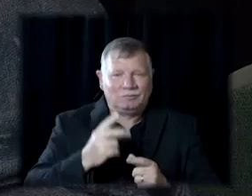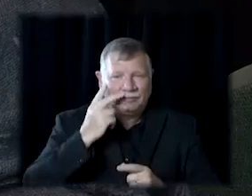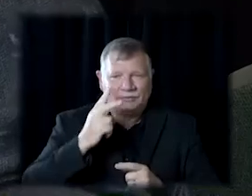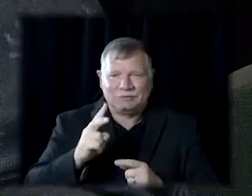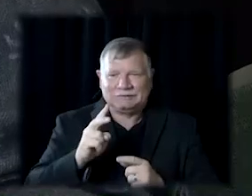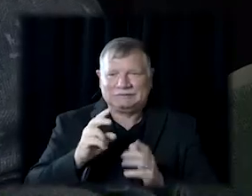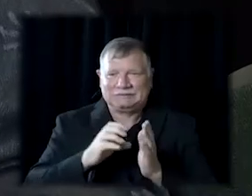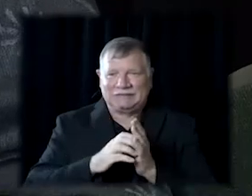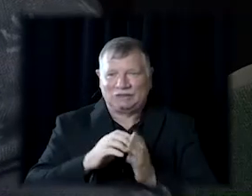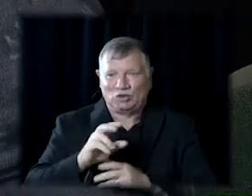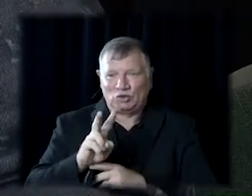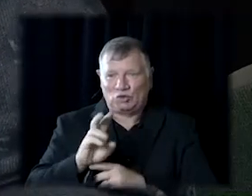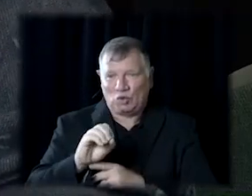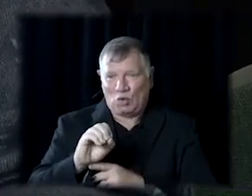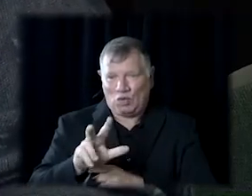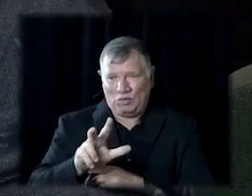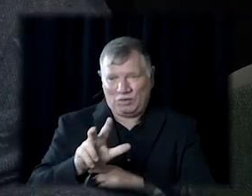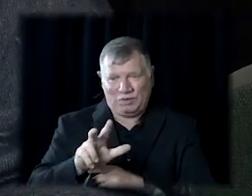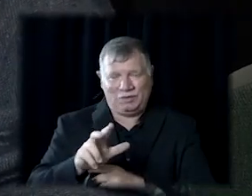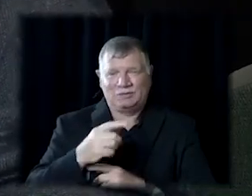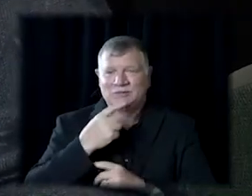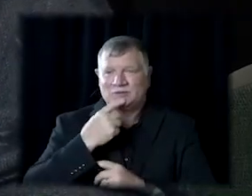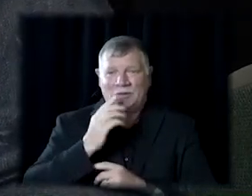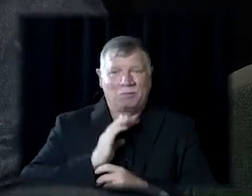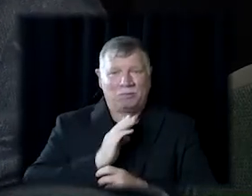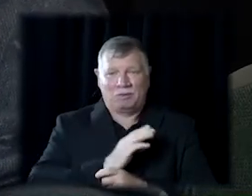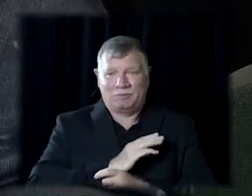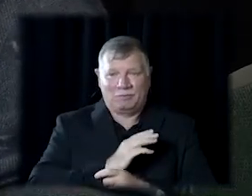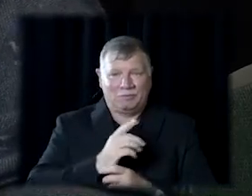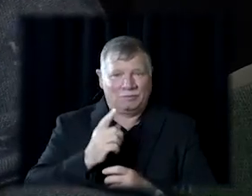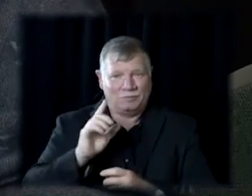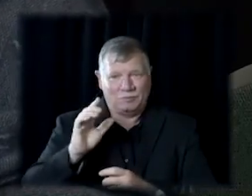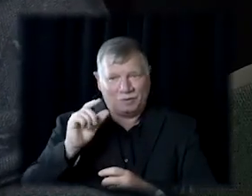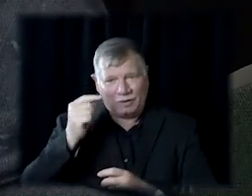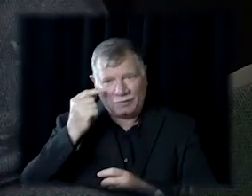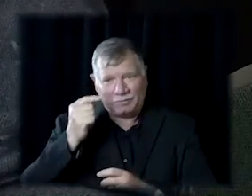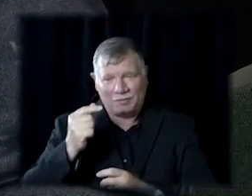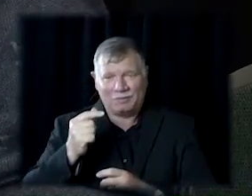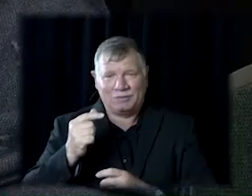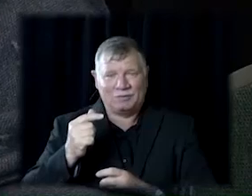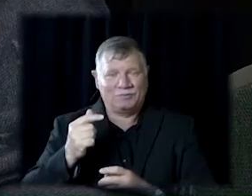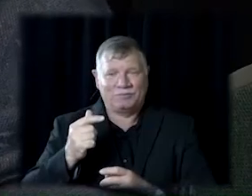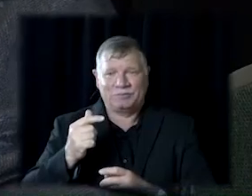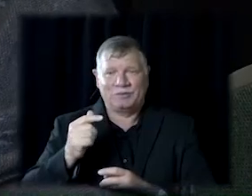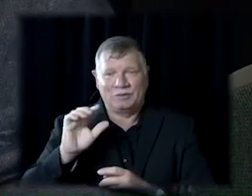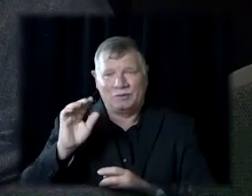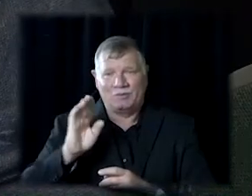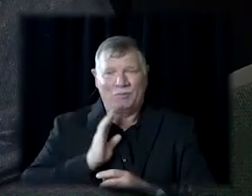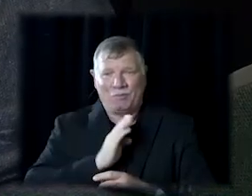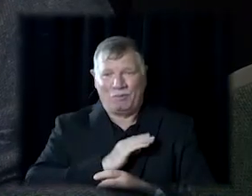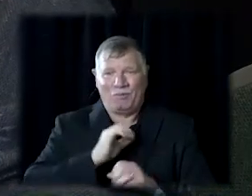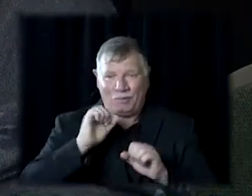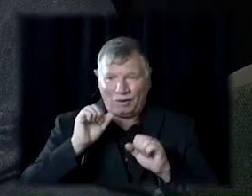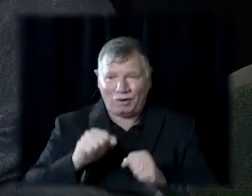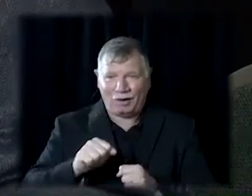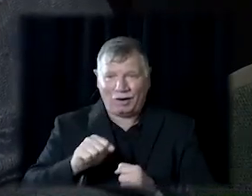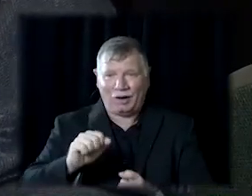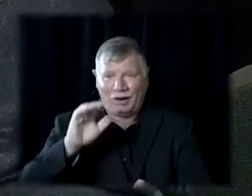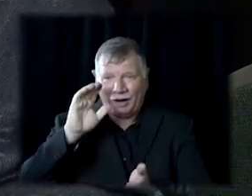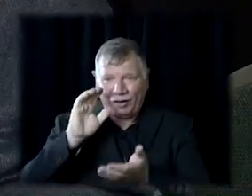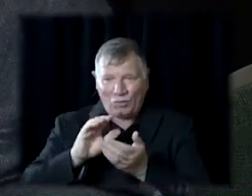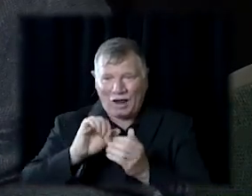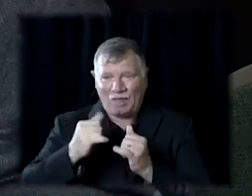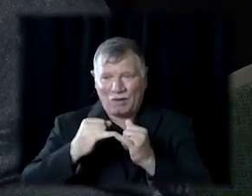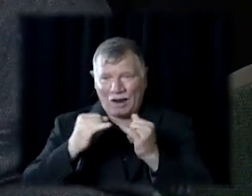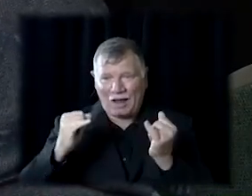section 203, in the end, the board, if nothing is fixed by the government, the board can actually go in and reduce other lines